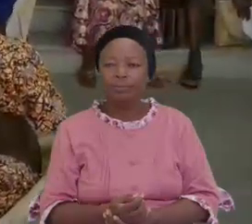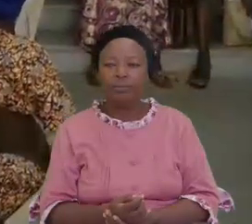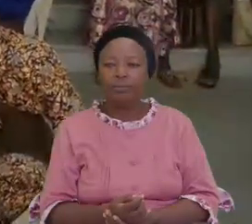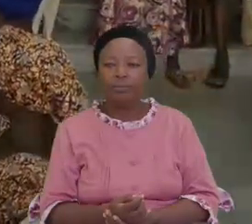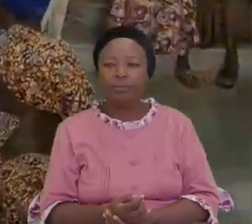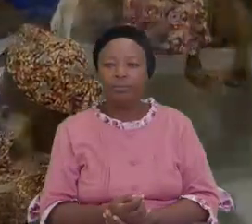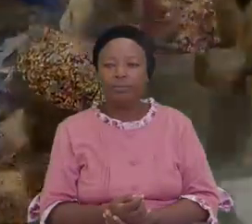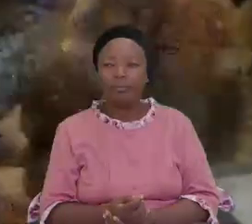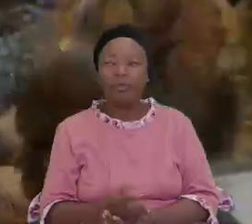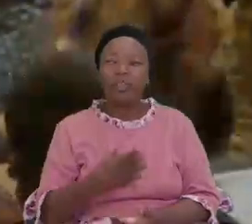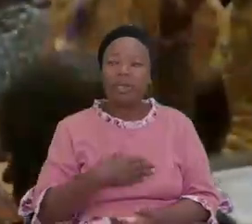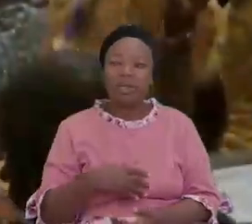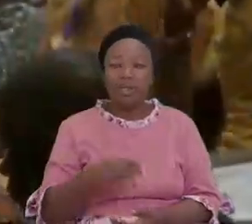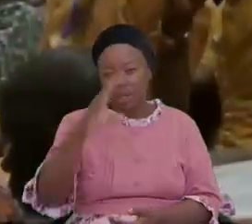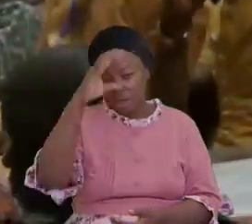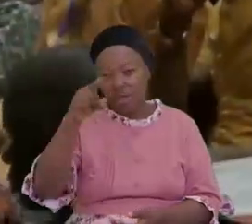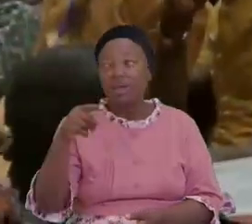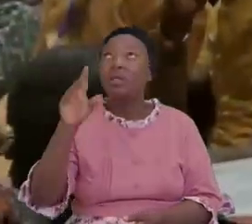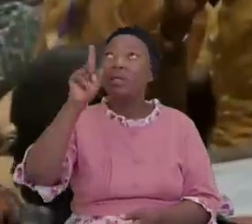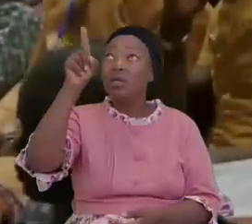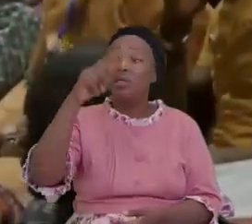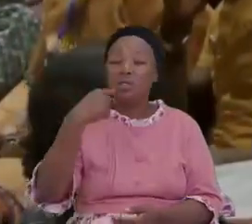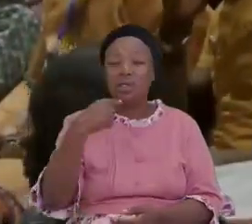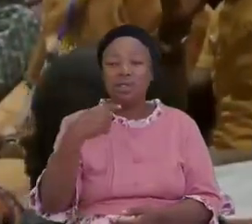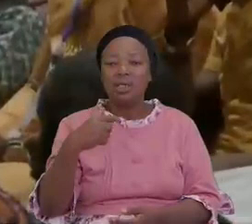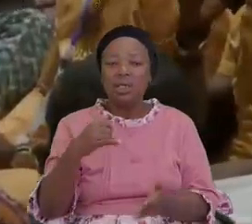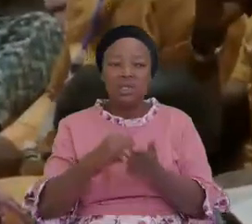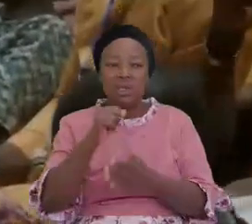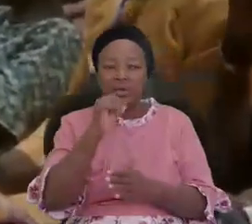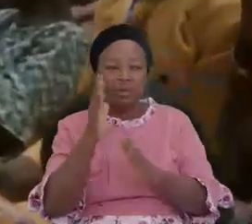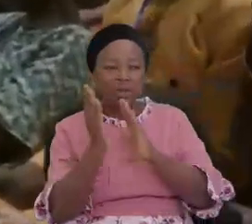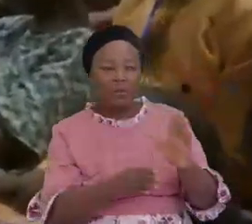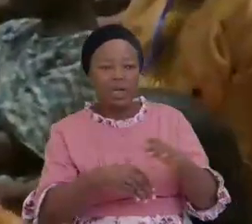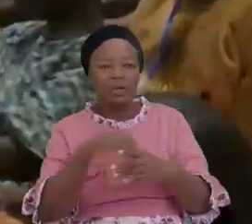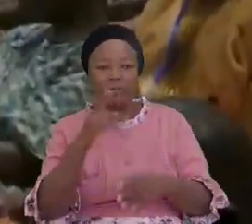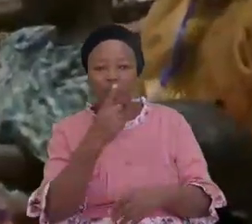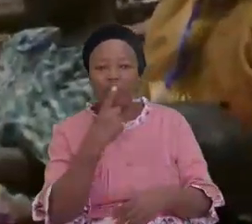And he says, it shall not depart out of your mouth.